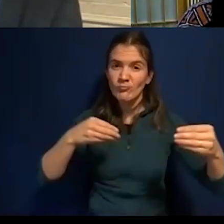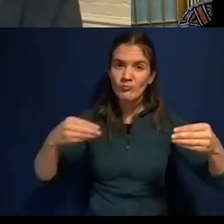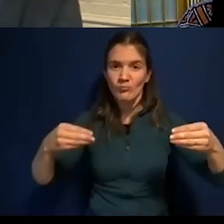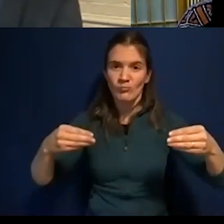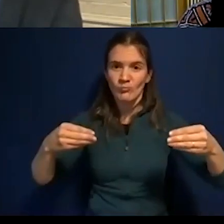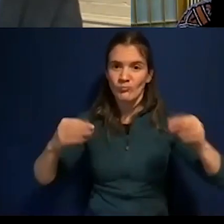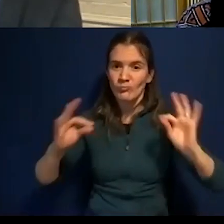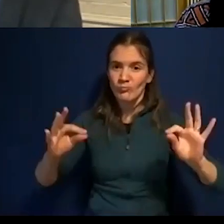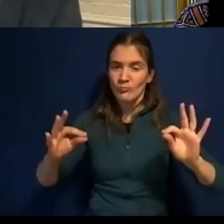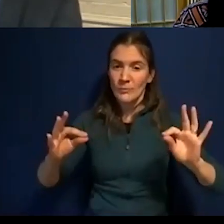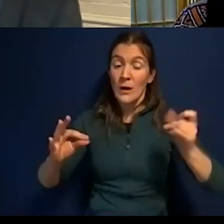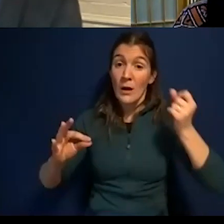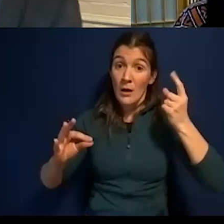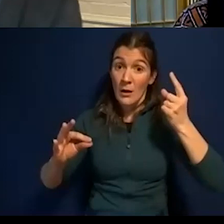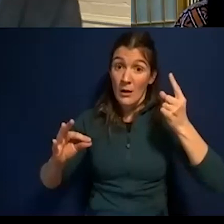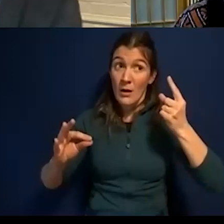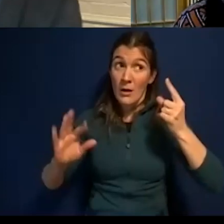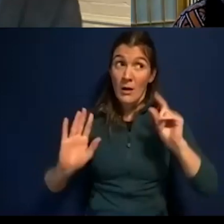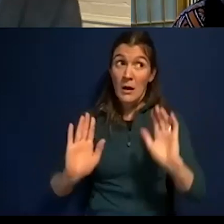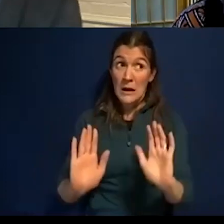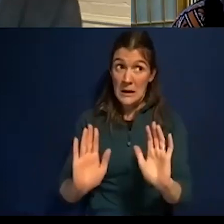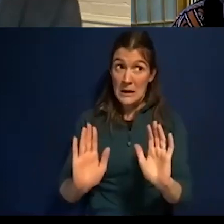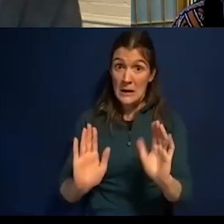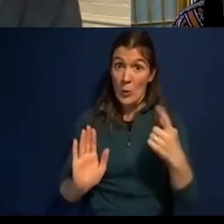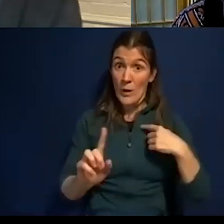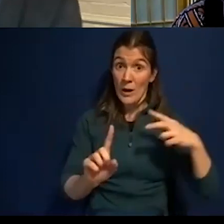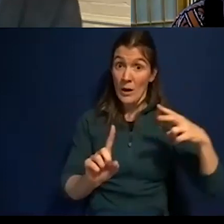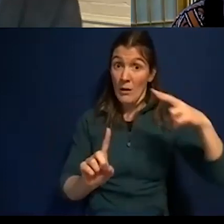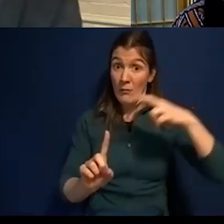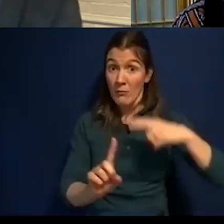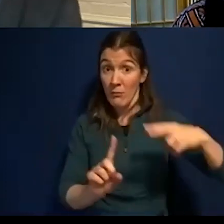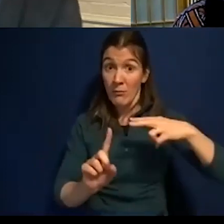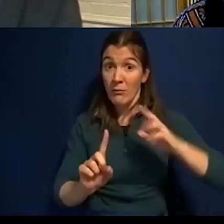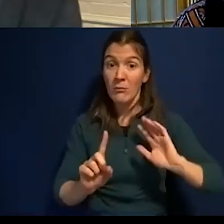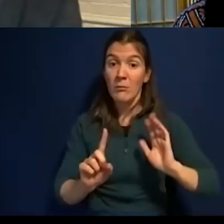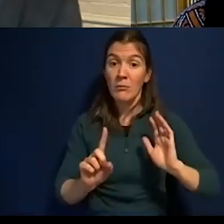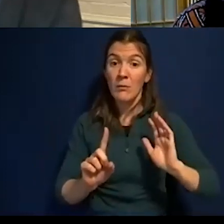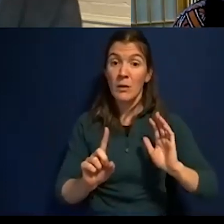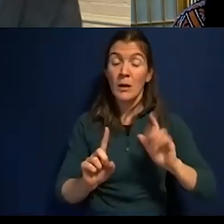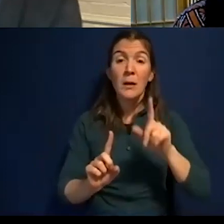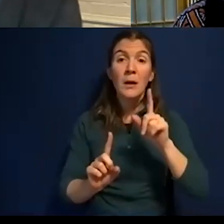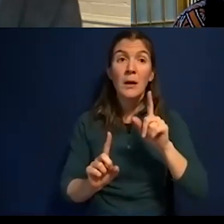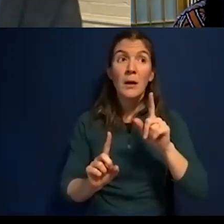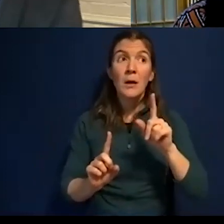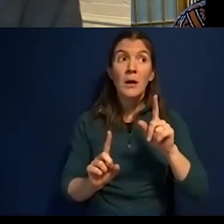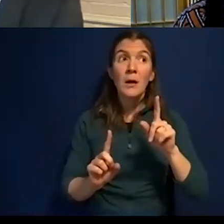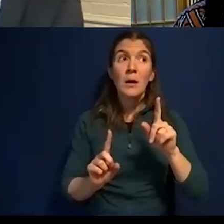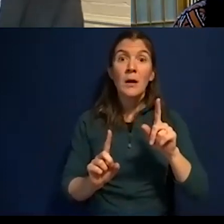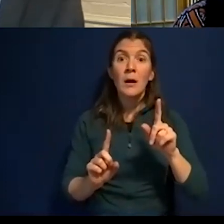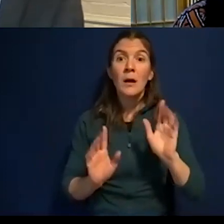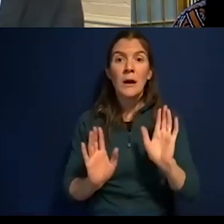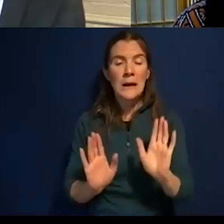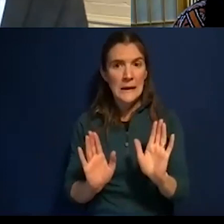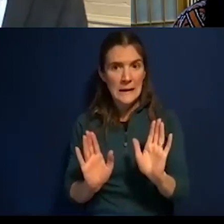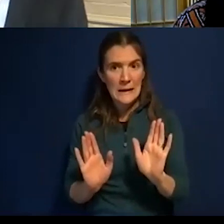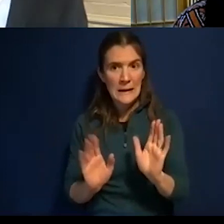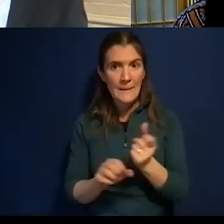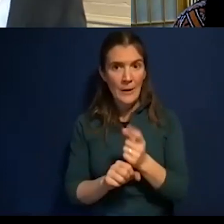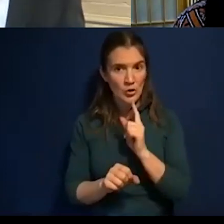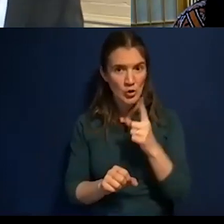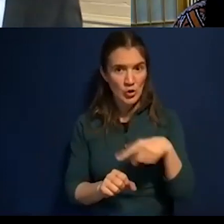concern, I'd like to make sure that it's not a select board action or an understanding of that